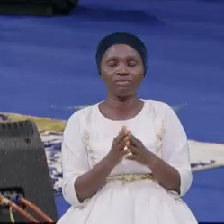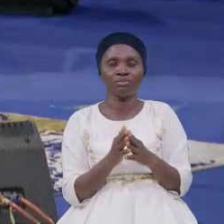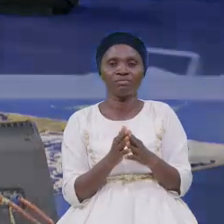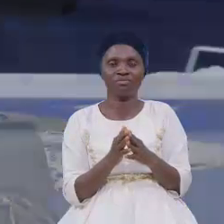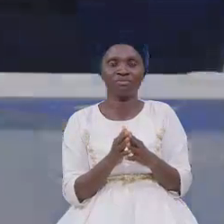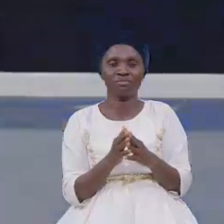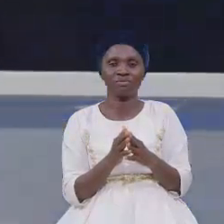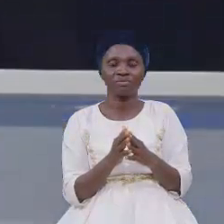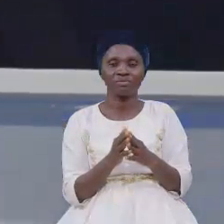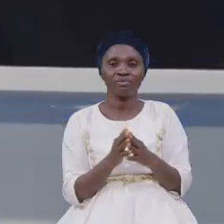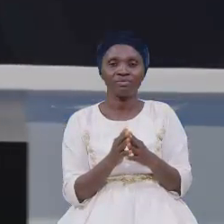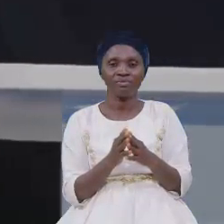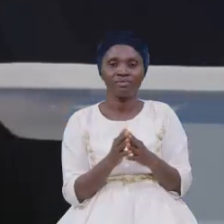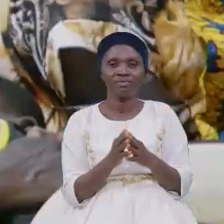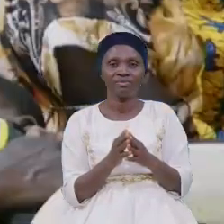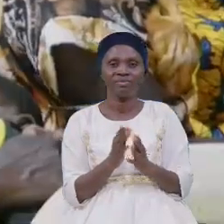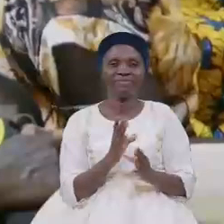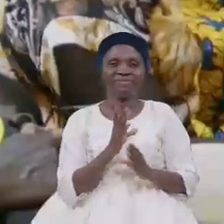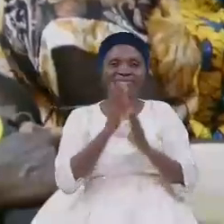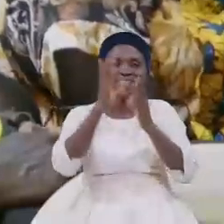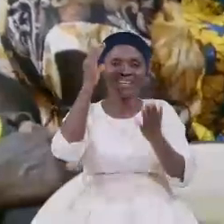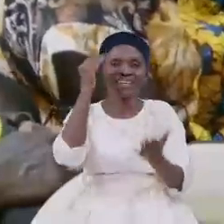Does that amen reach heaven?